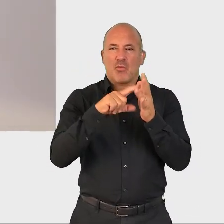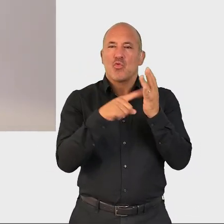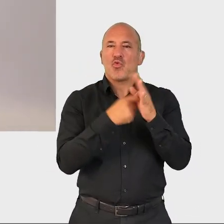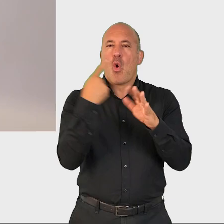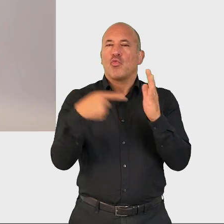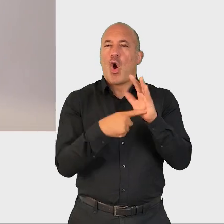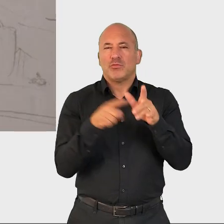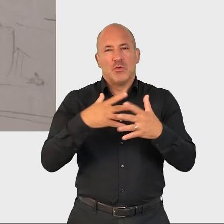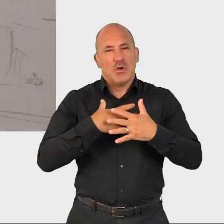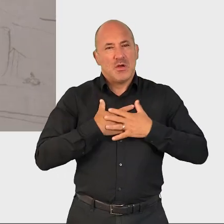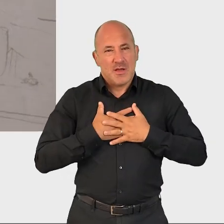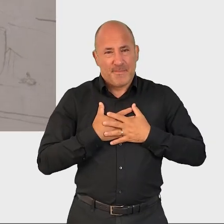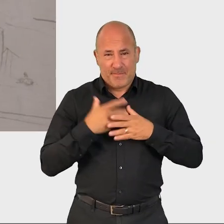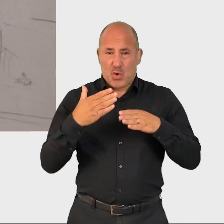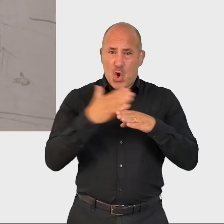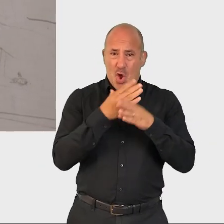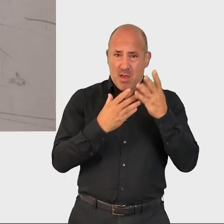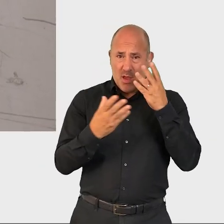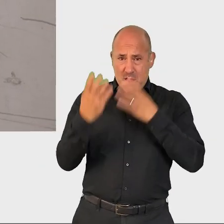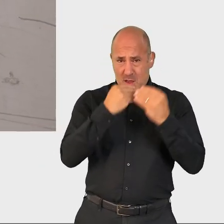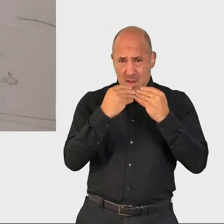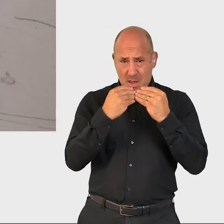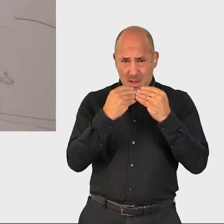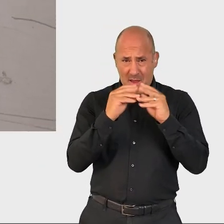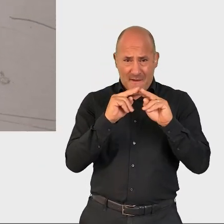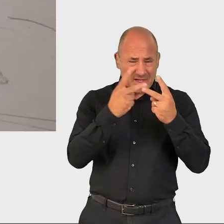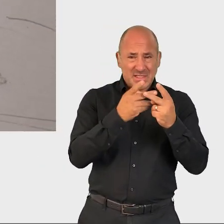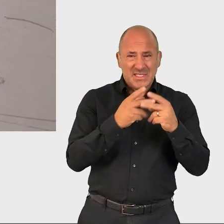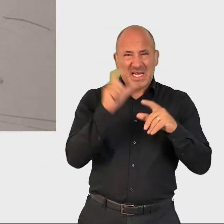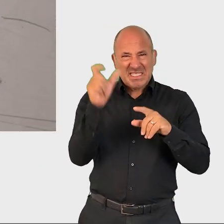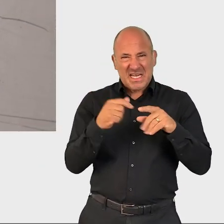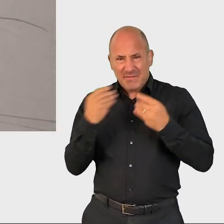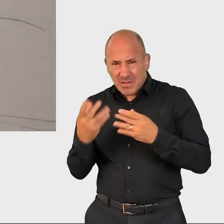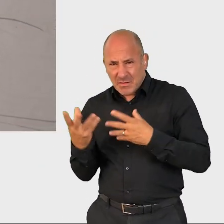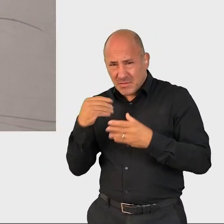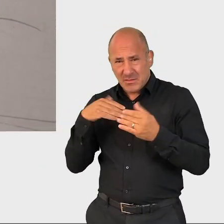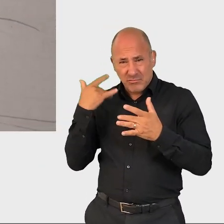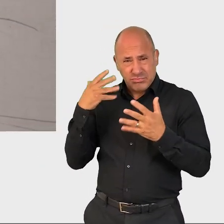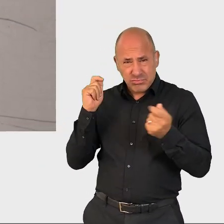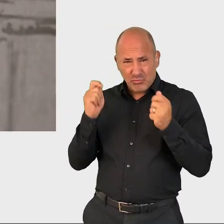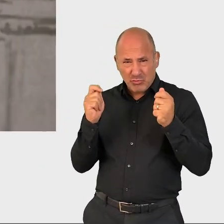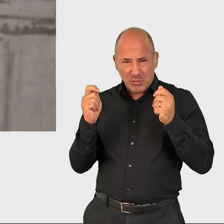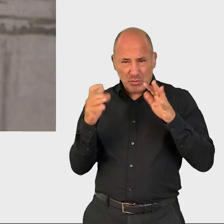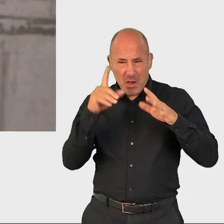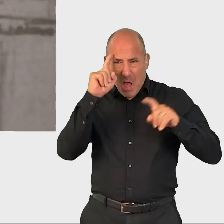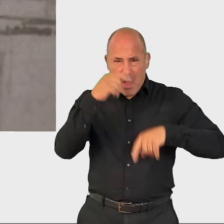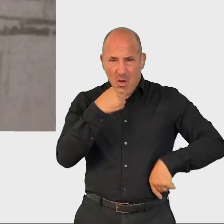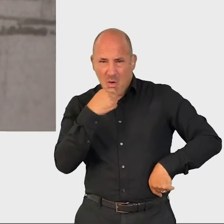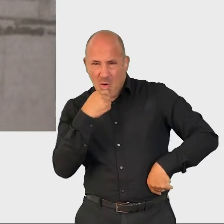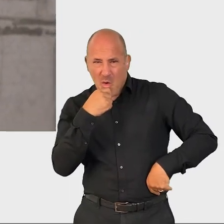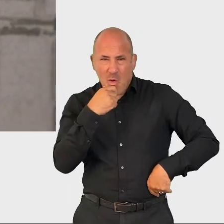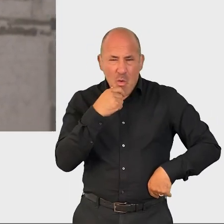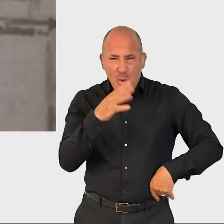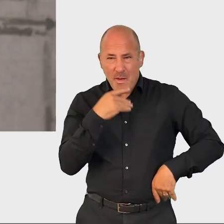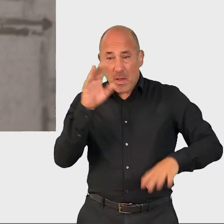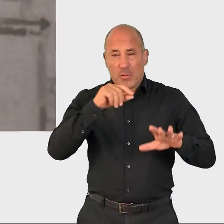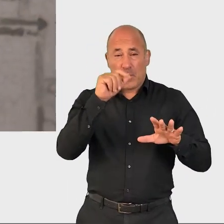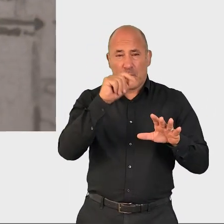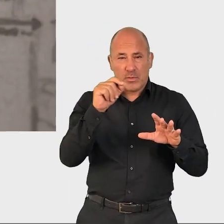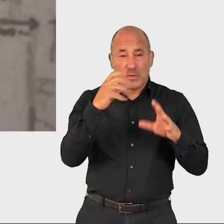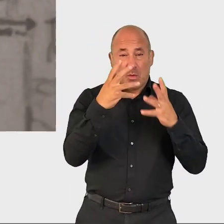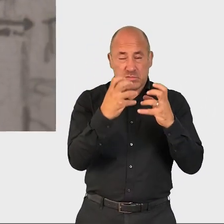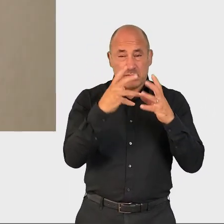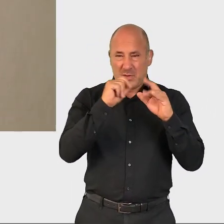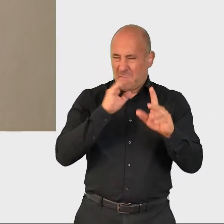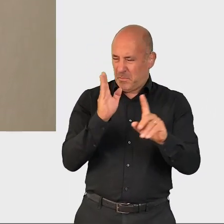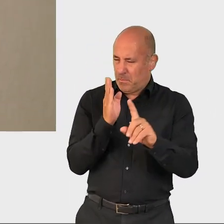Camille Corot. His early neoclassical training and visits to Italy evolved over the decades into the innovative experiments